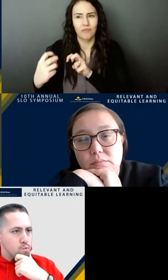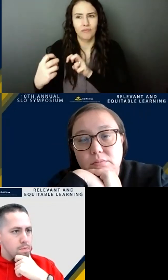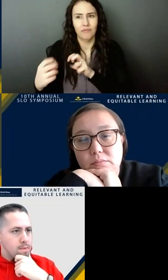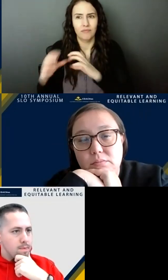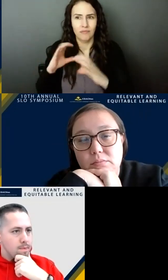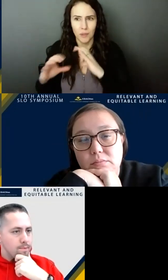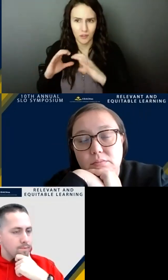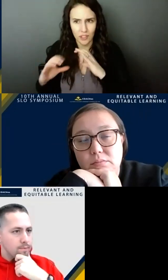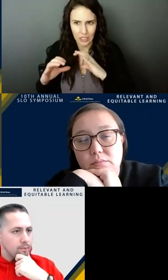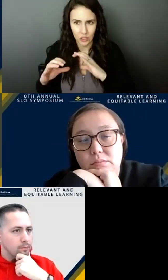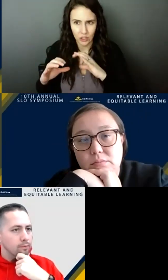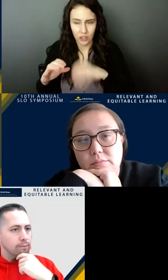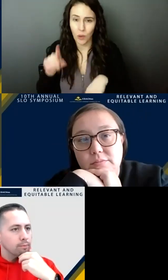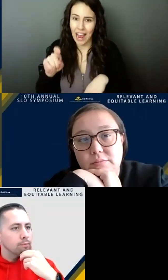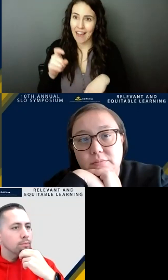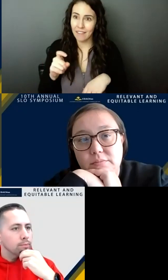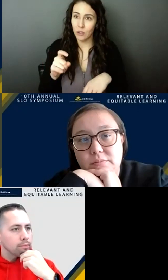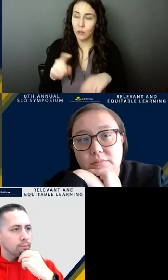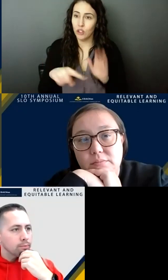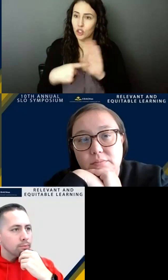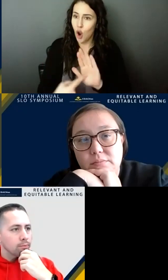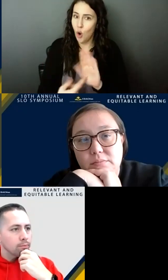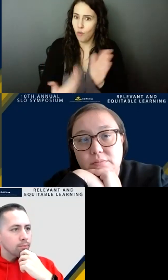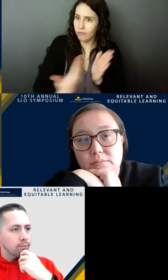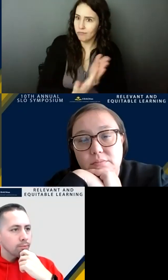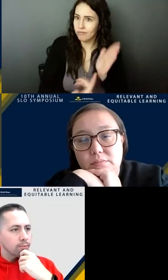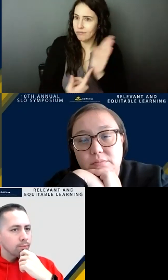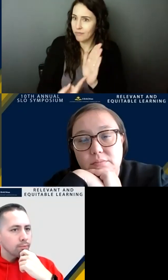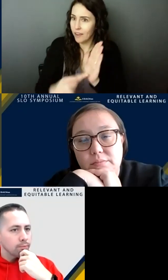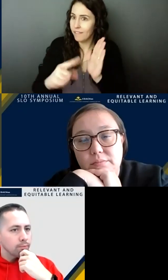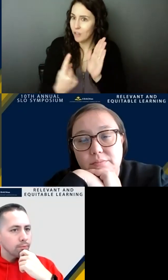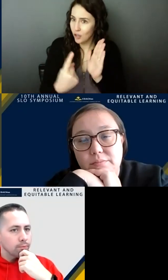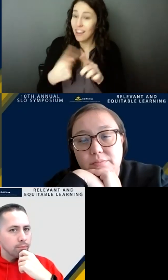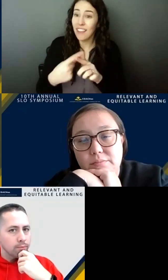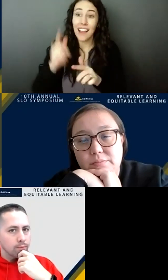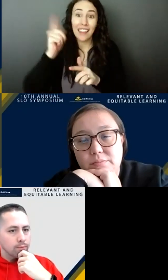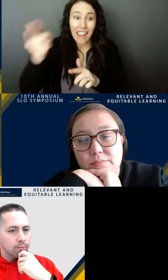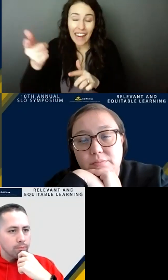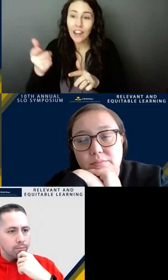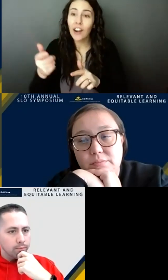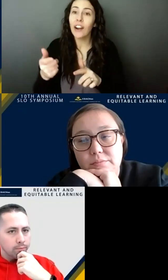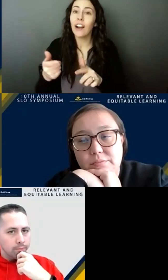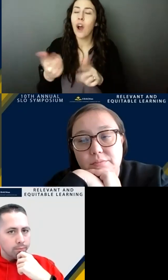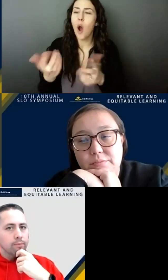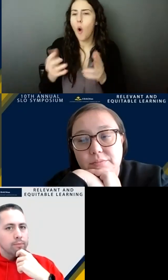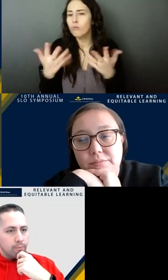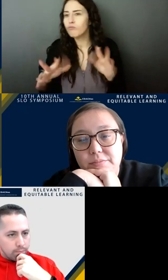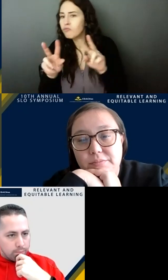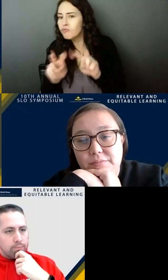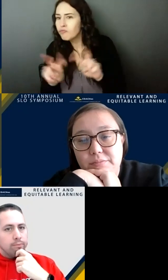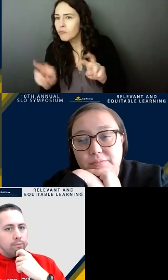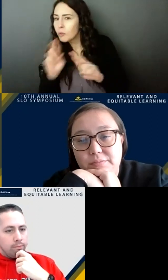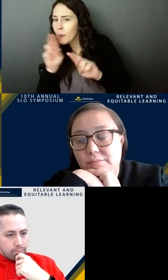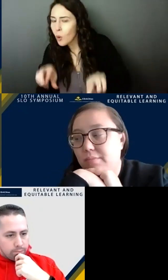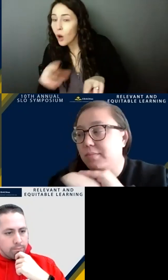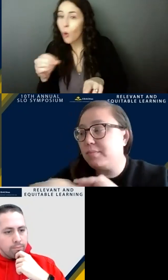so that then when you are talking about, we did this assessment report, or we're looking at student learning, that they